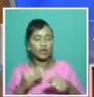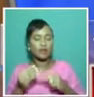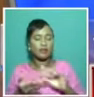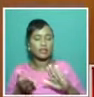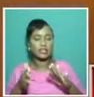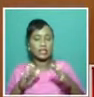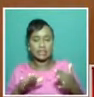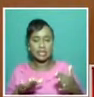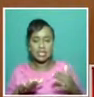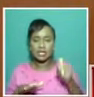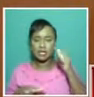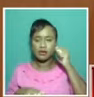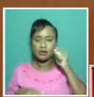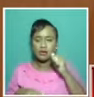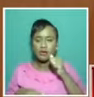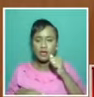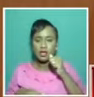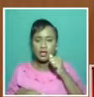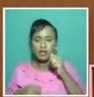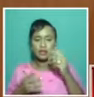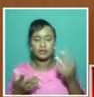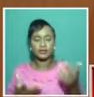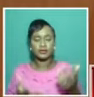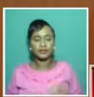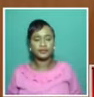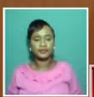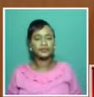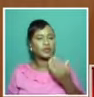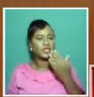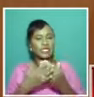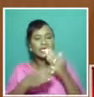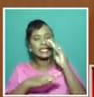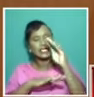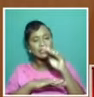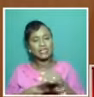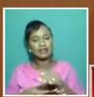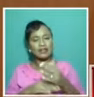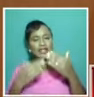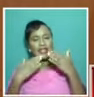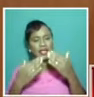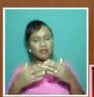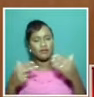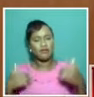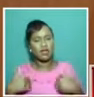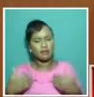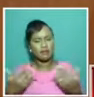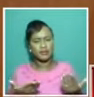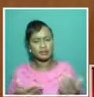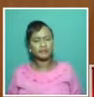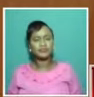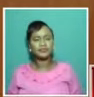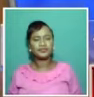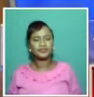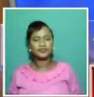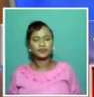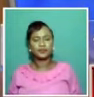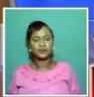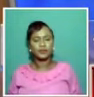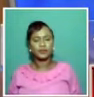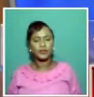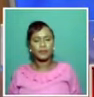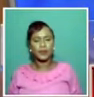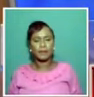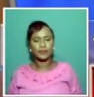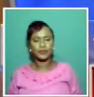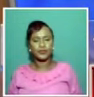He joins us on set. Good evening. Good evening, and thank you for having me. Thank you so much for joining us. Mr. Benjamin,